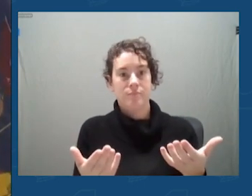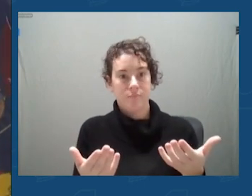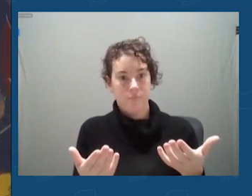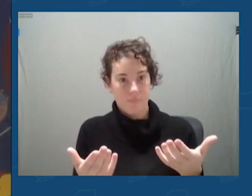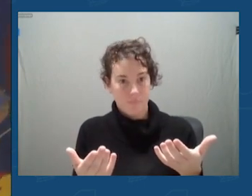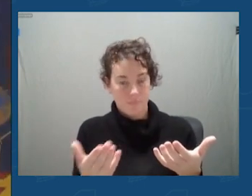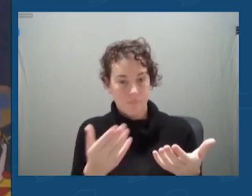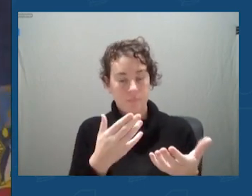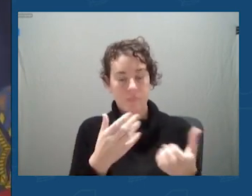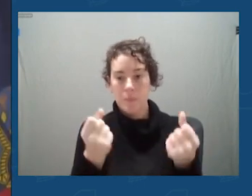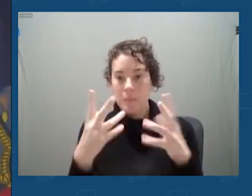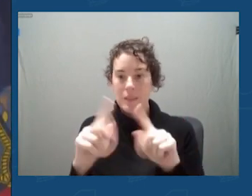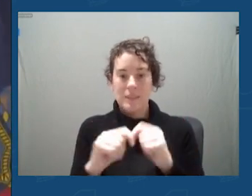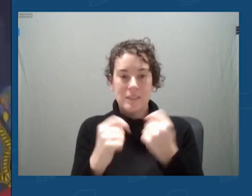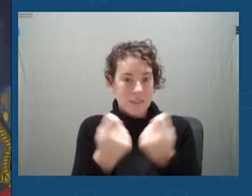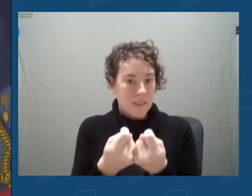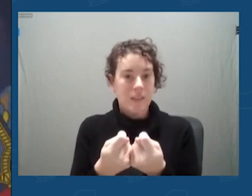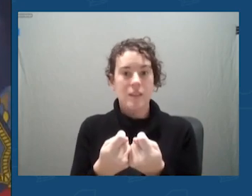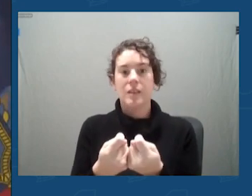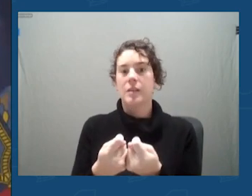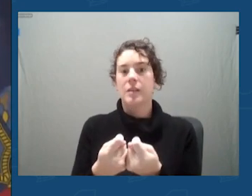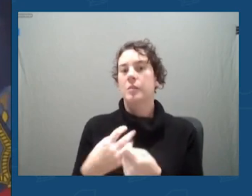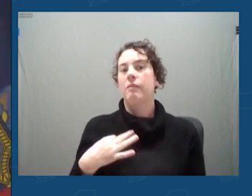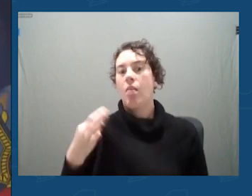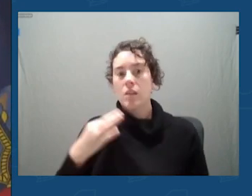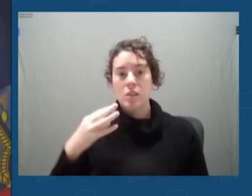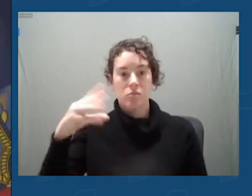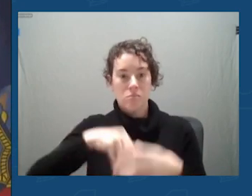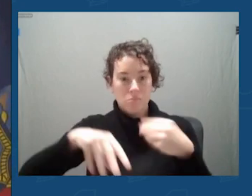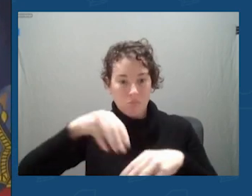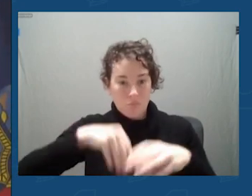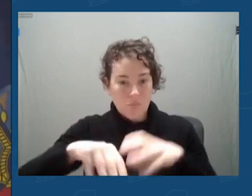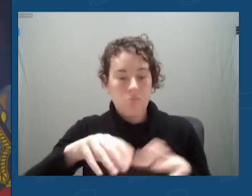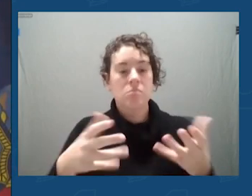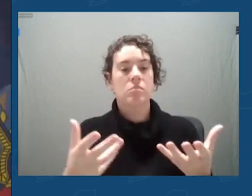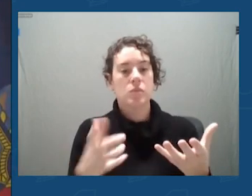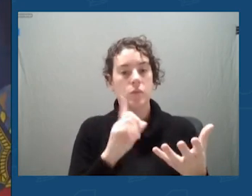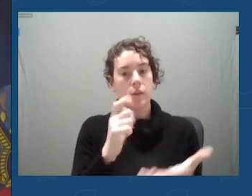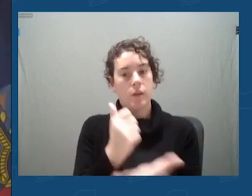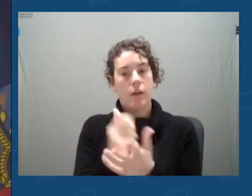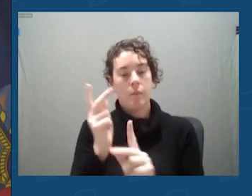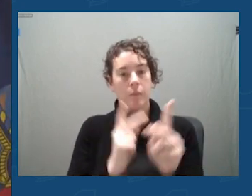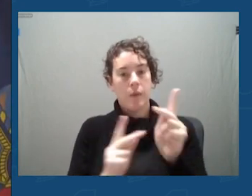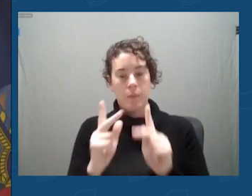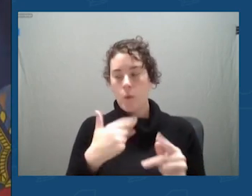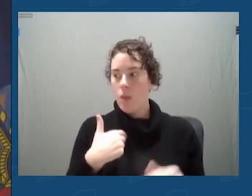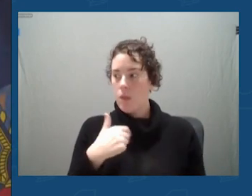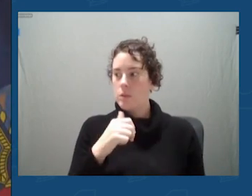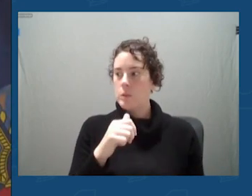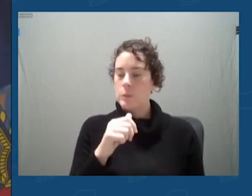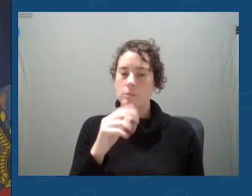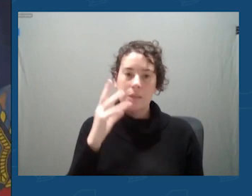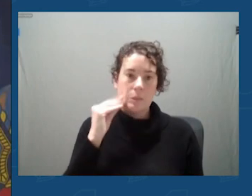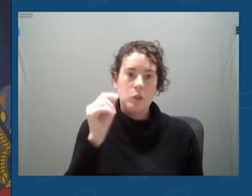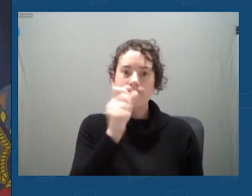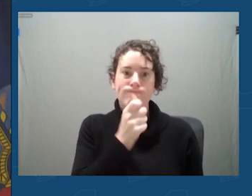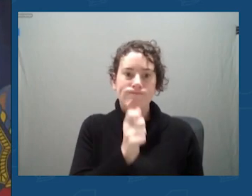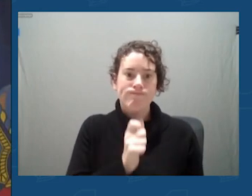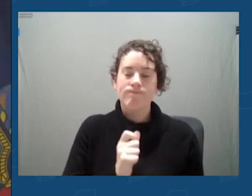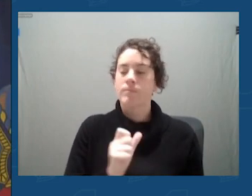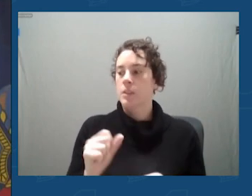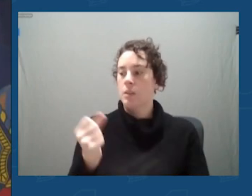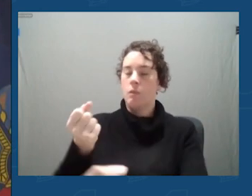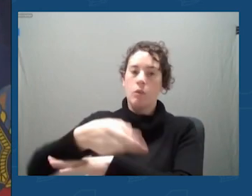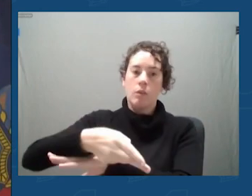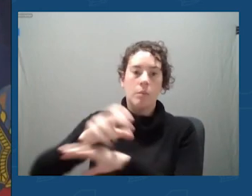as volunteers, the Community Service Society, and just helping people overcome life's hardness and giving people a shot to say, you're going to